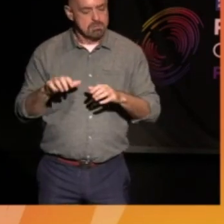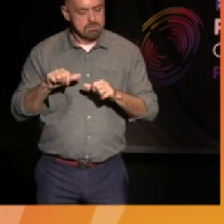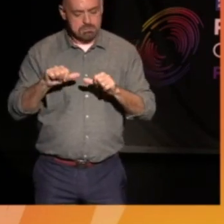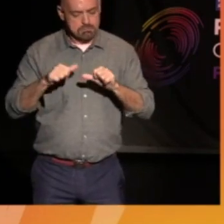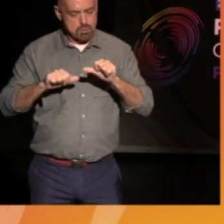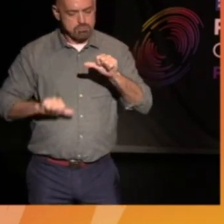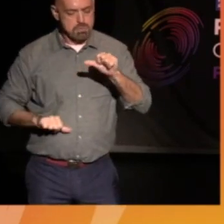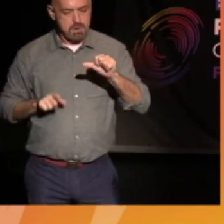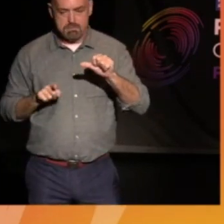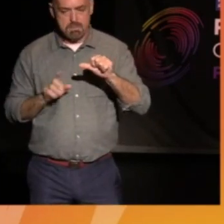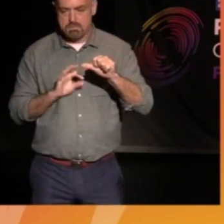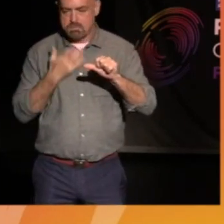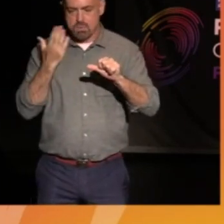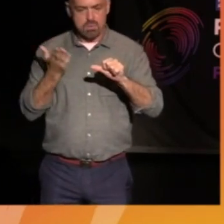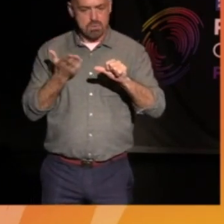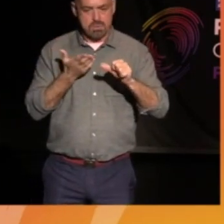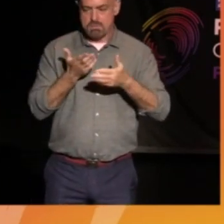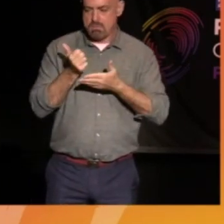the reasons.